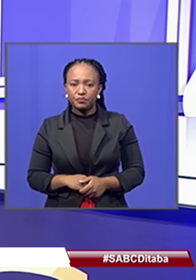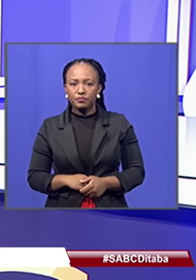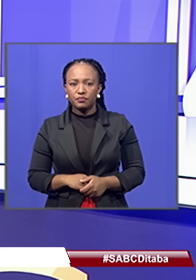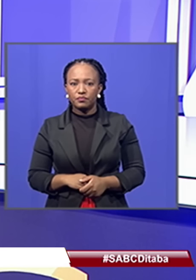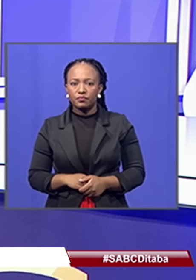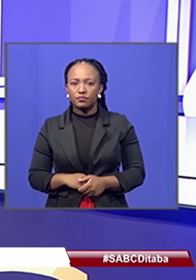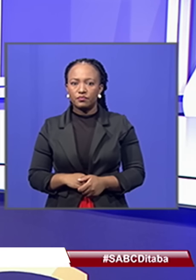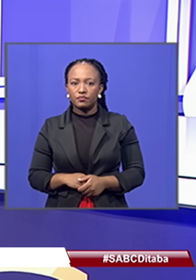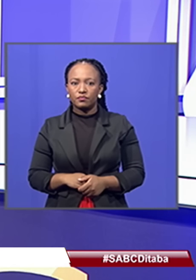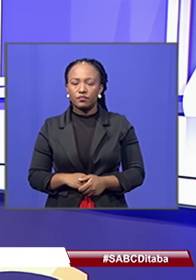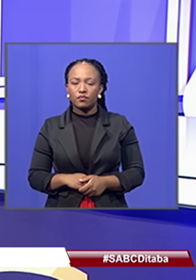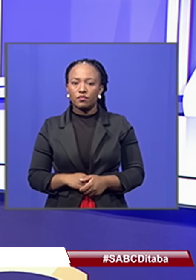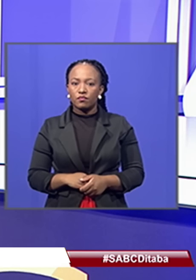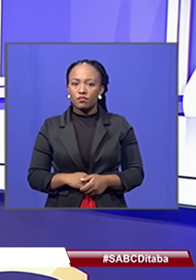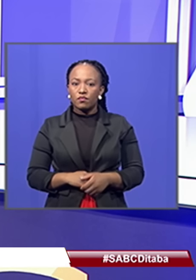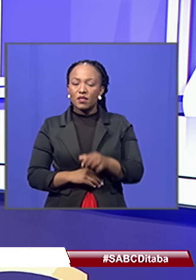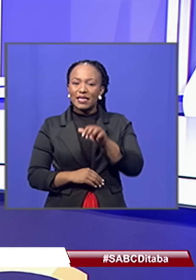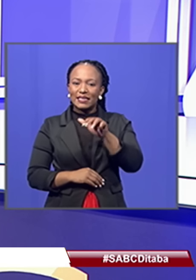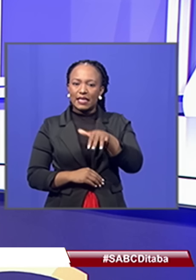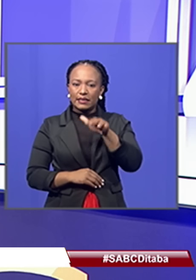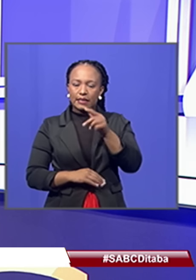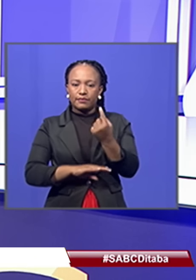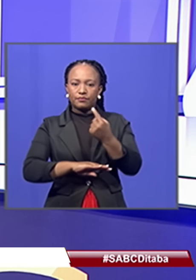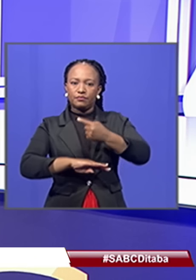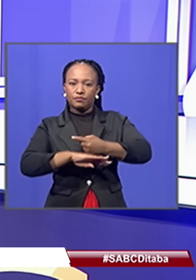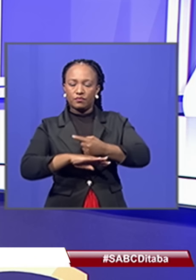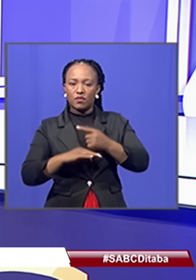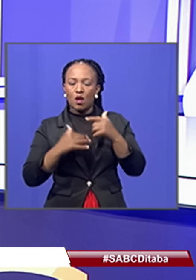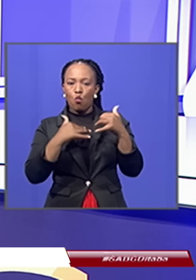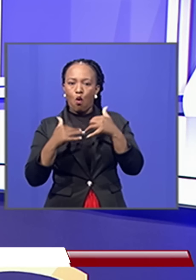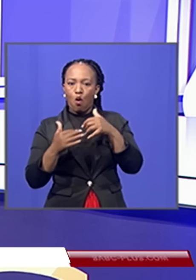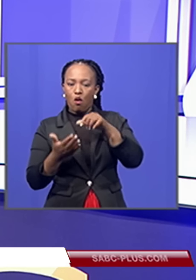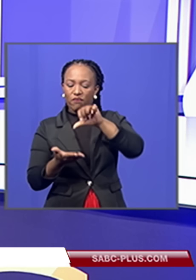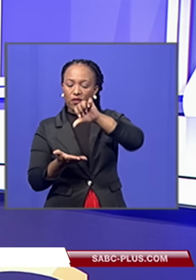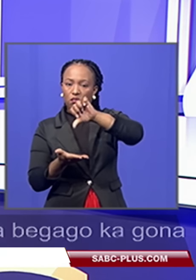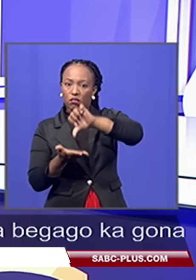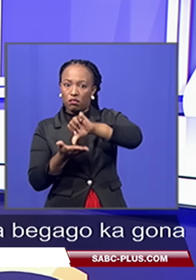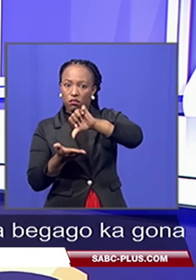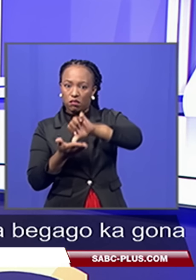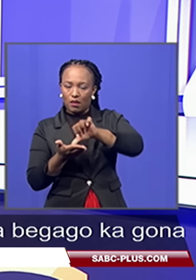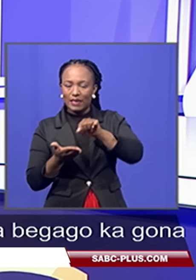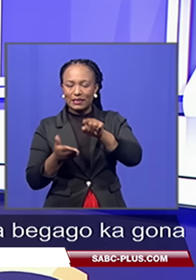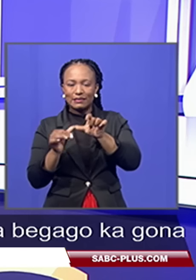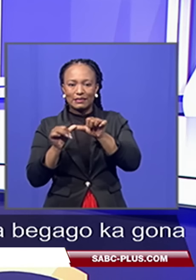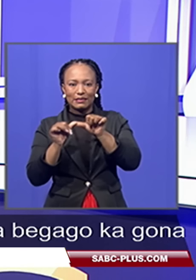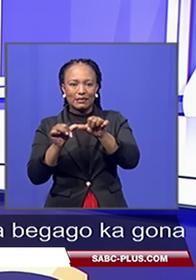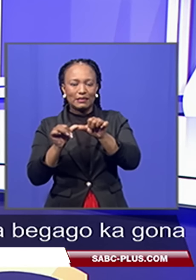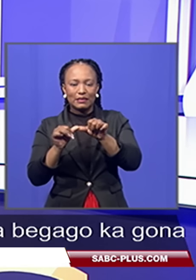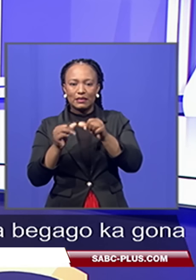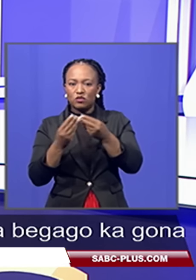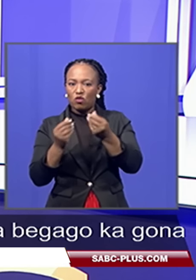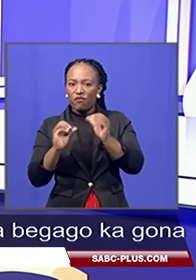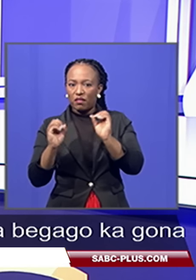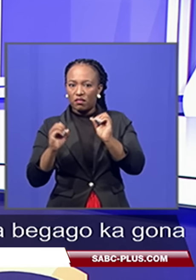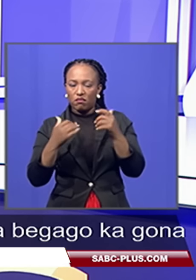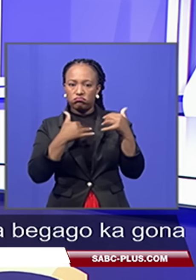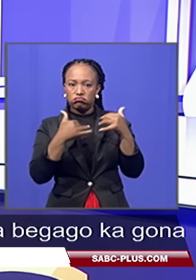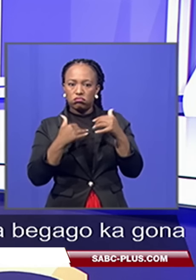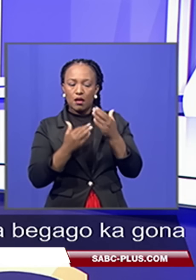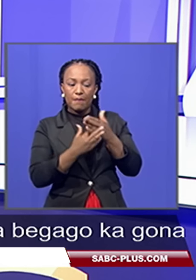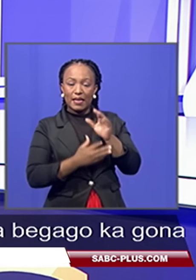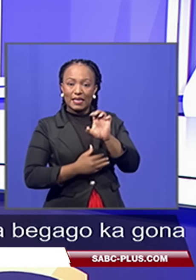Ke letšatši la bolesomesenyane la ntwa kgahlanong le Iran gomme ga go laetše tharollo ge ntwa e le gare e namelela go la Middle East.